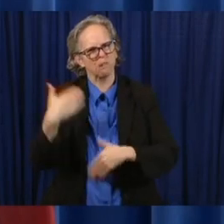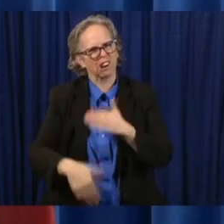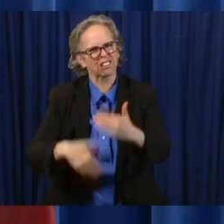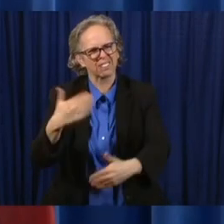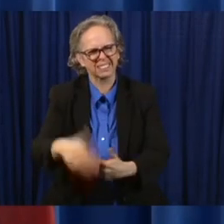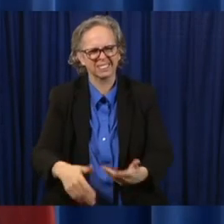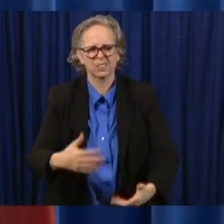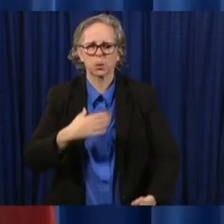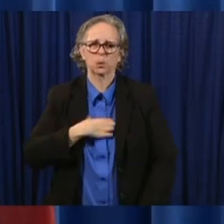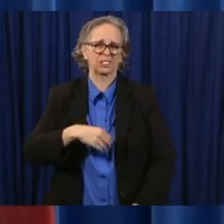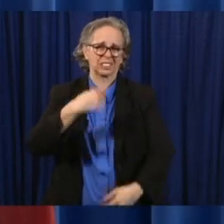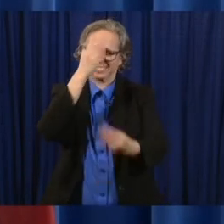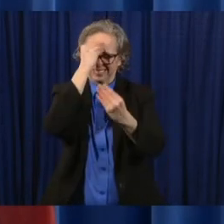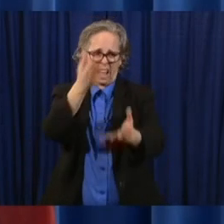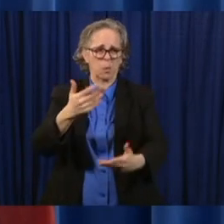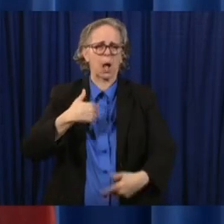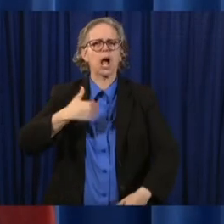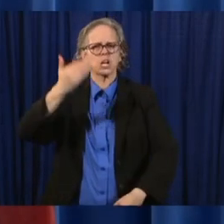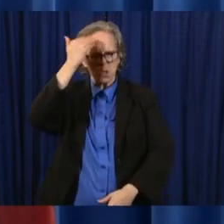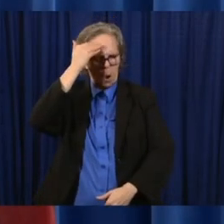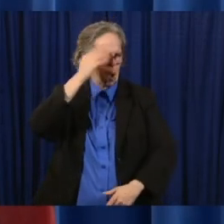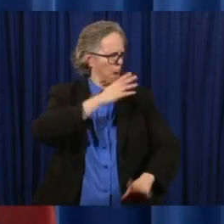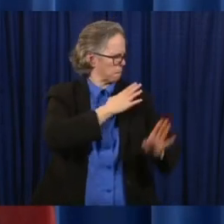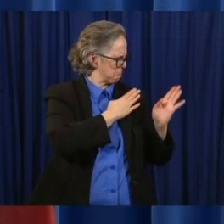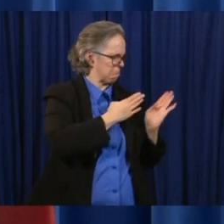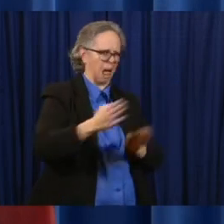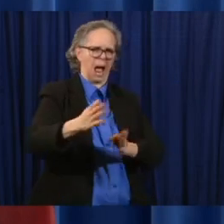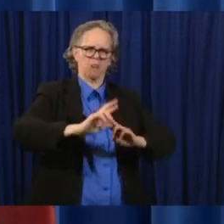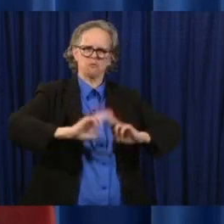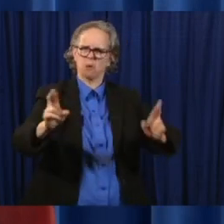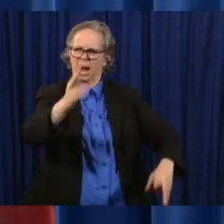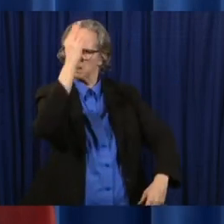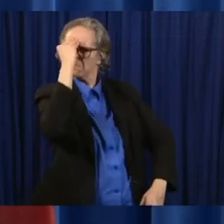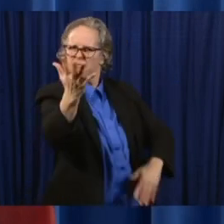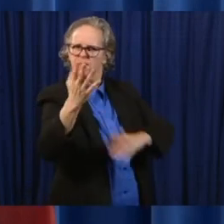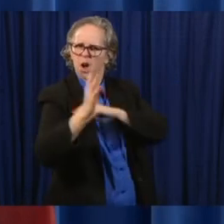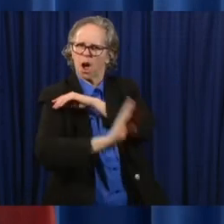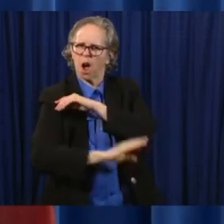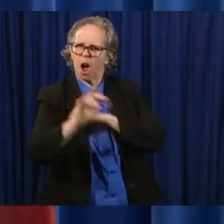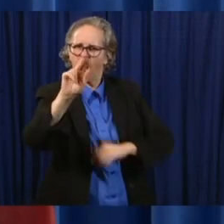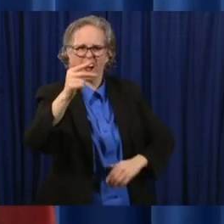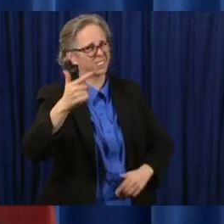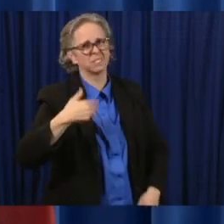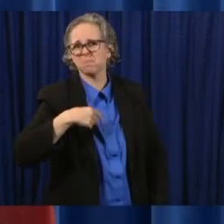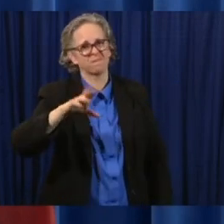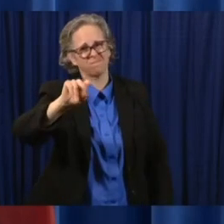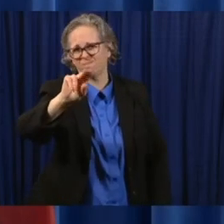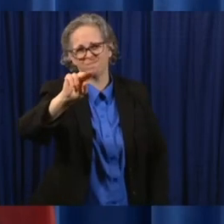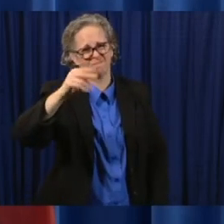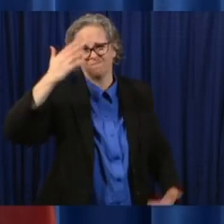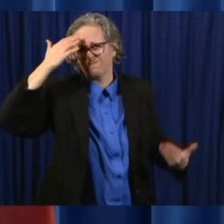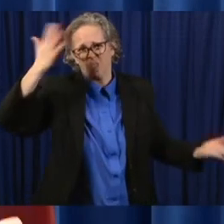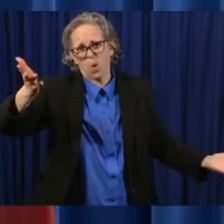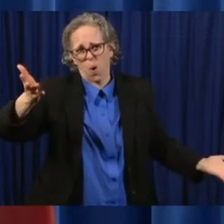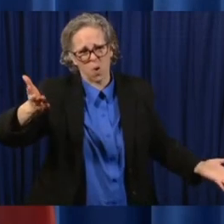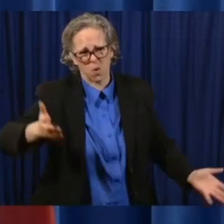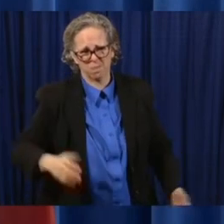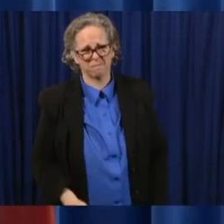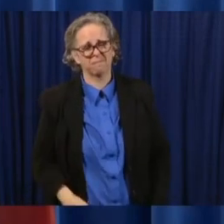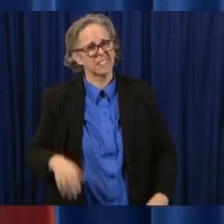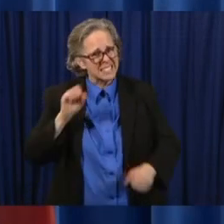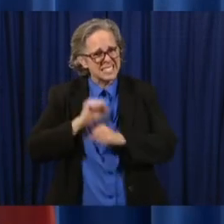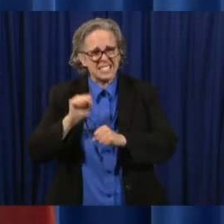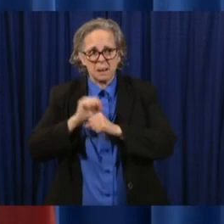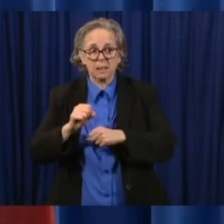know exactly what's going to happen in August when the kids go back to school, but we don't. We're working on it, and it's not just me. We got all